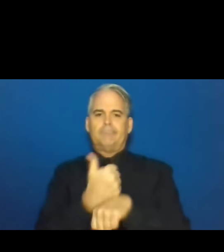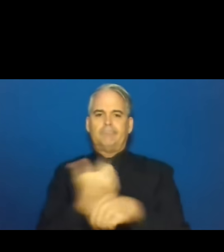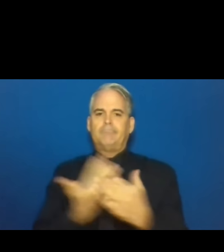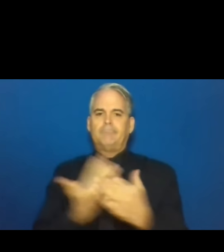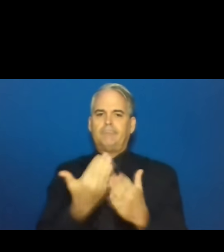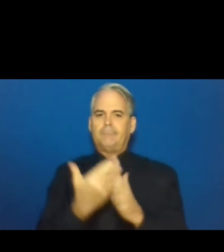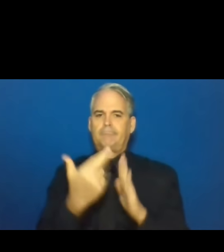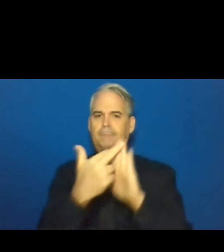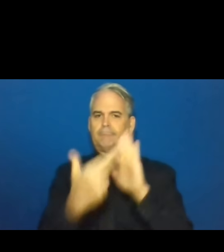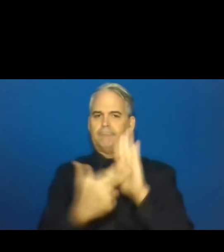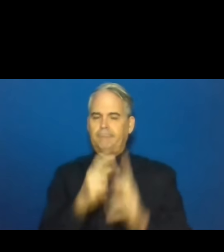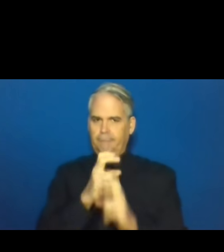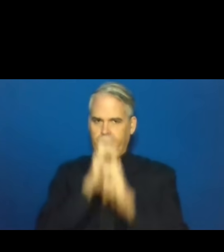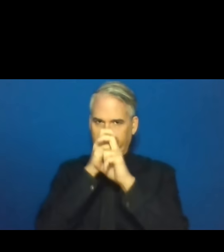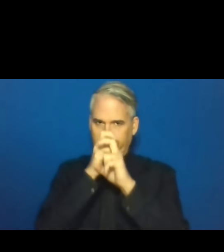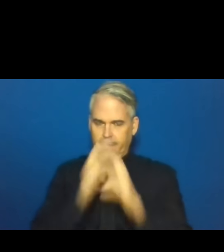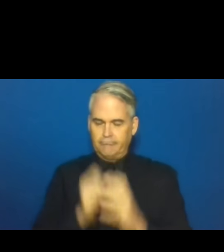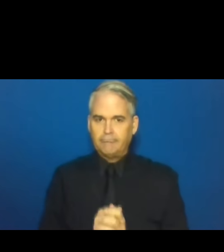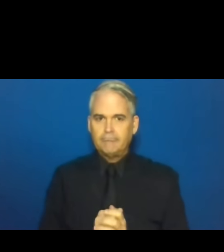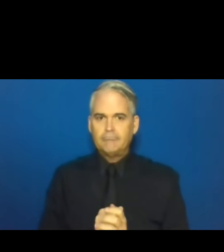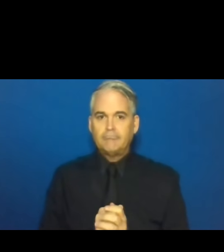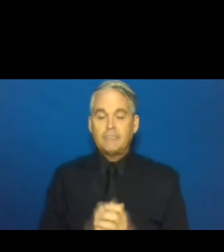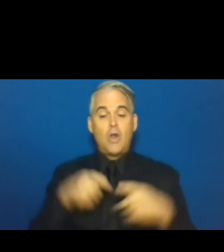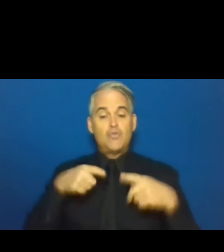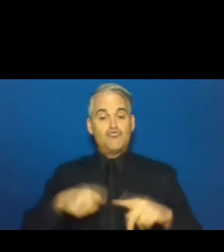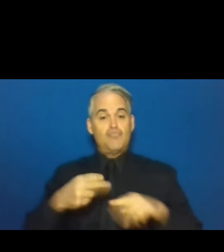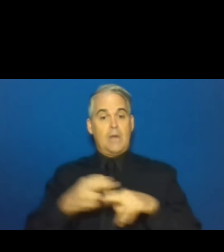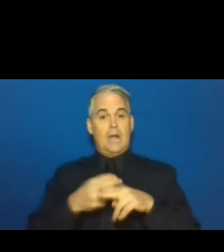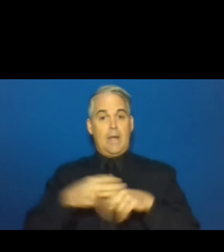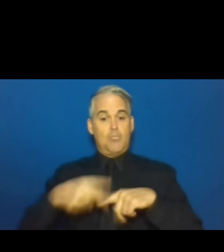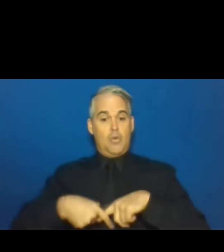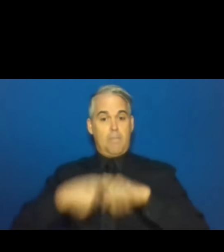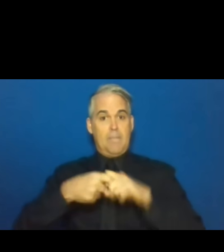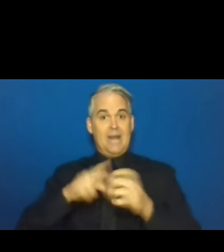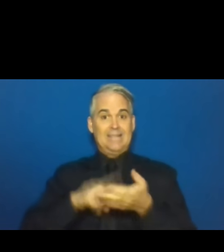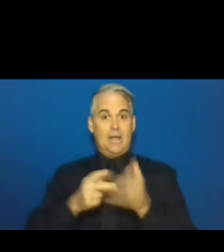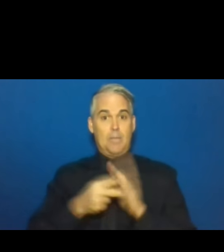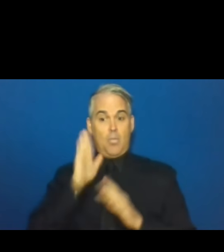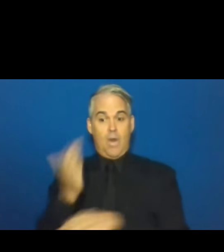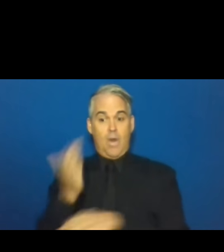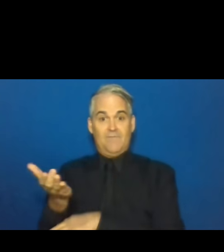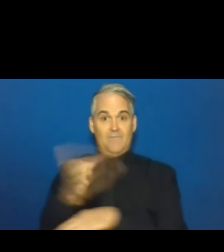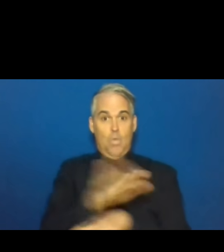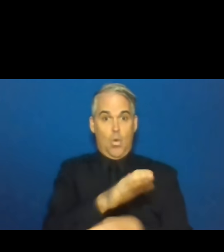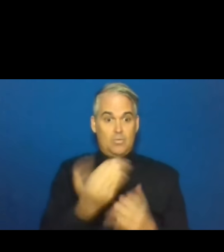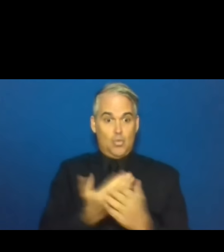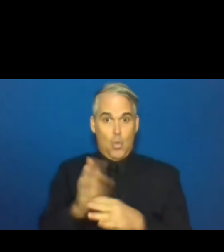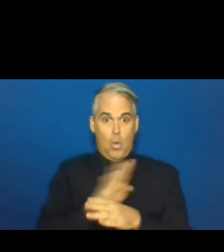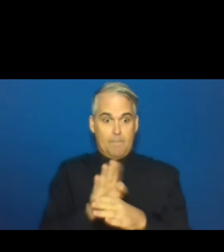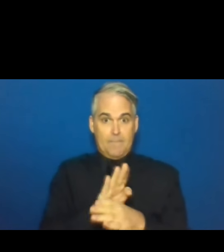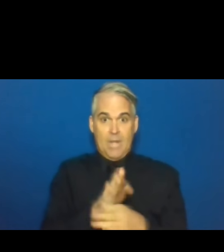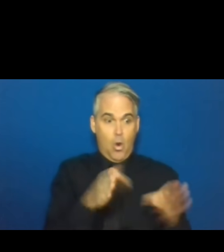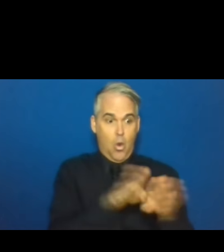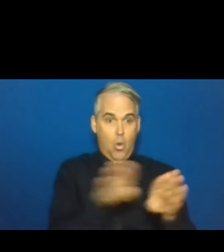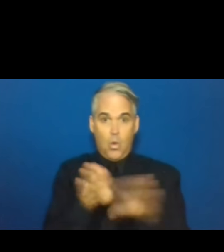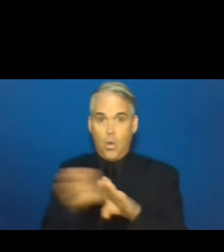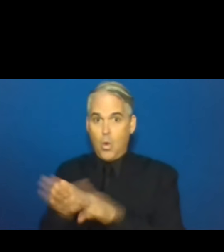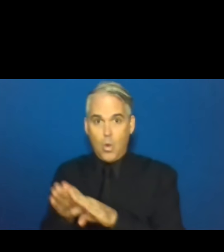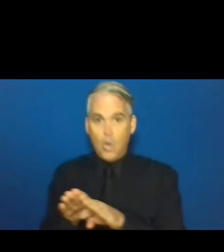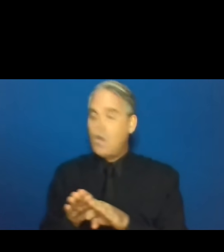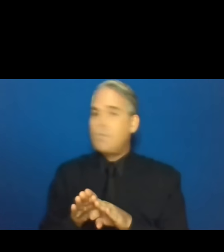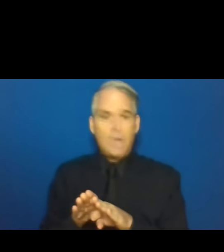pause, no additional businesses will be closed, but capacity limits and new mitigation measures will